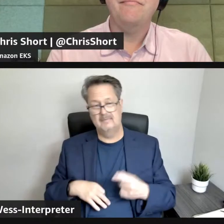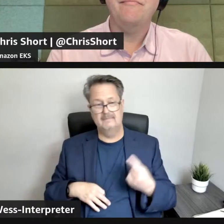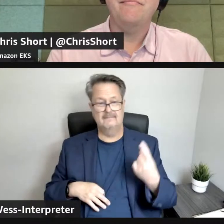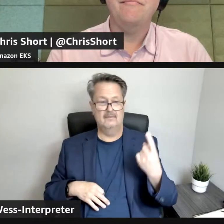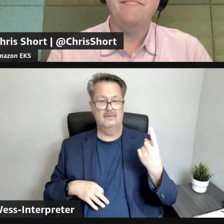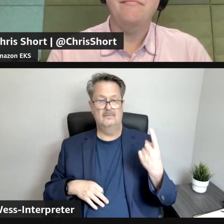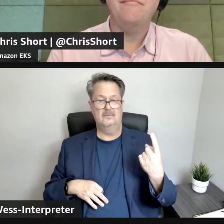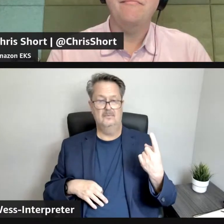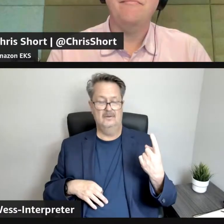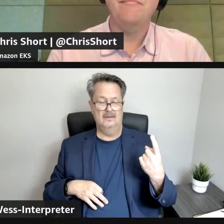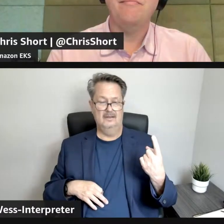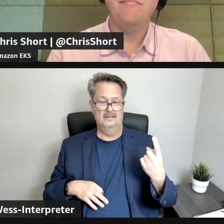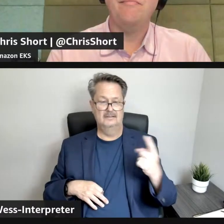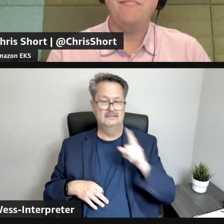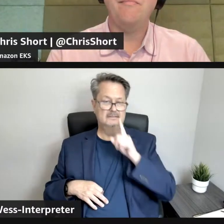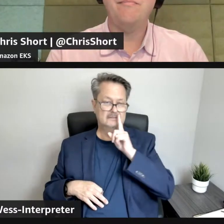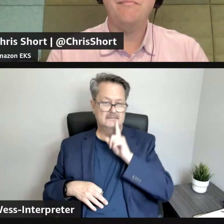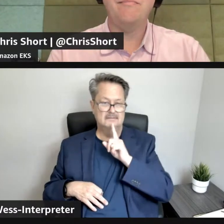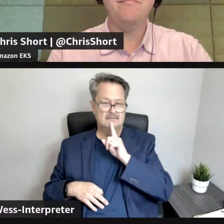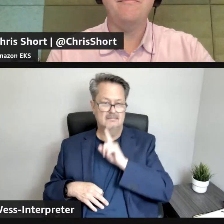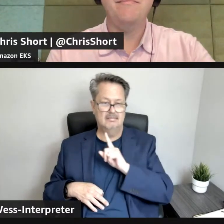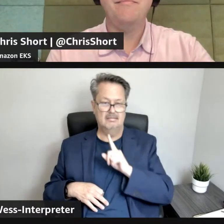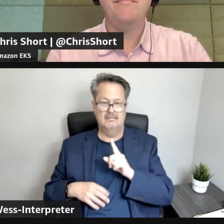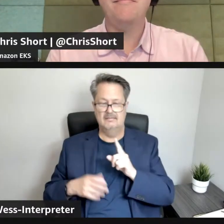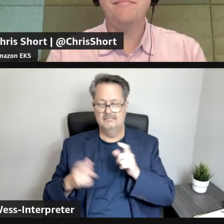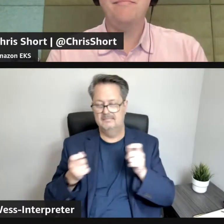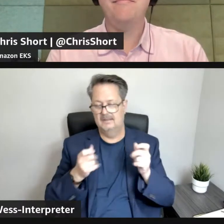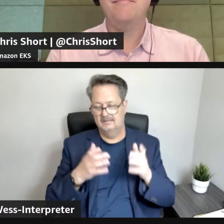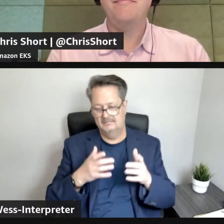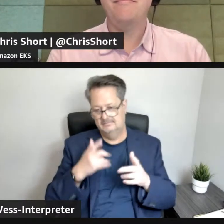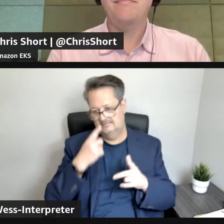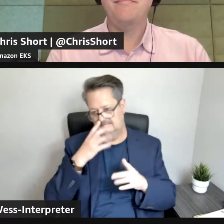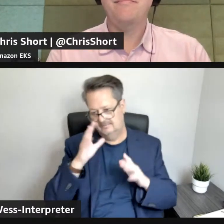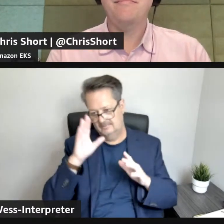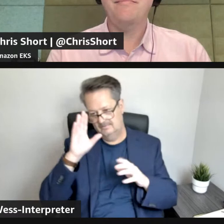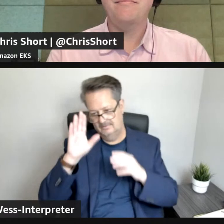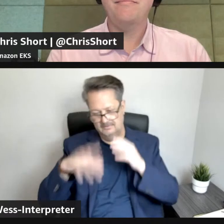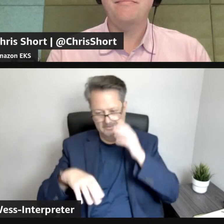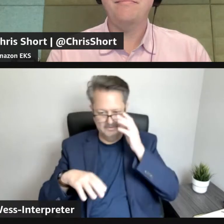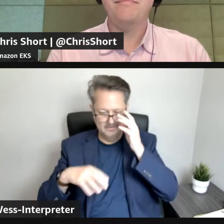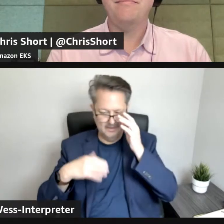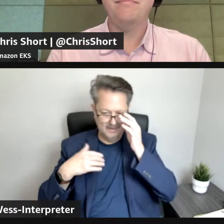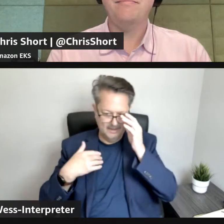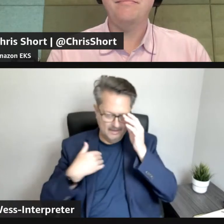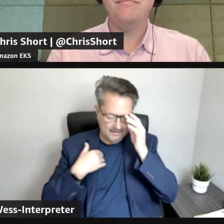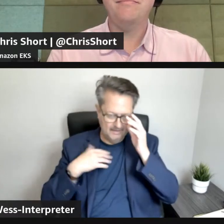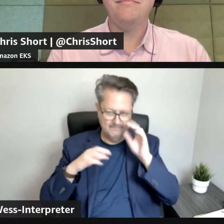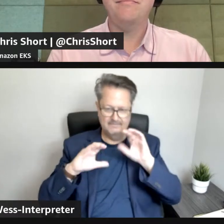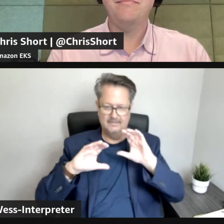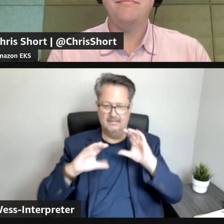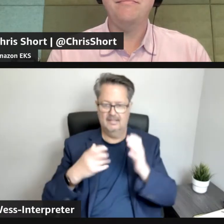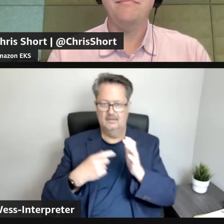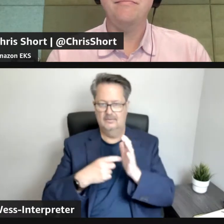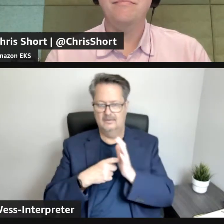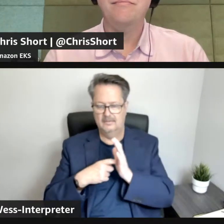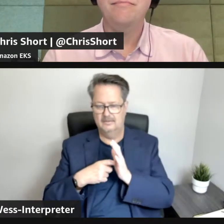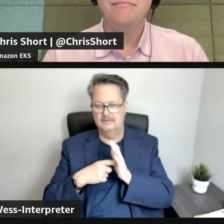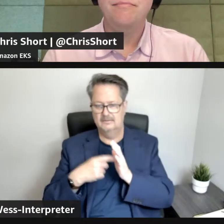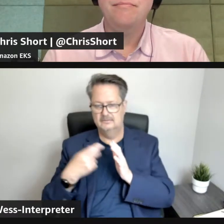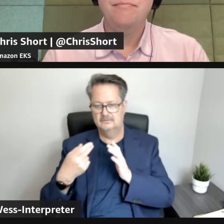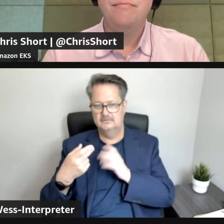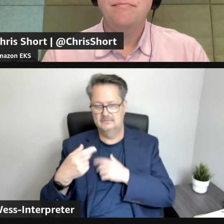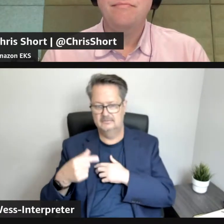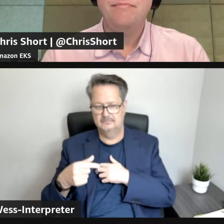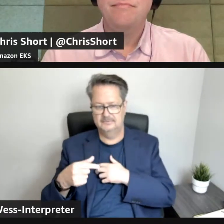and a smaller cluster that, I've right-sized, or I've got a cluster that requires some GPUs,